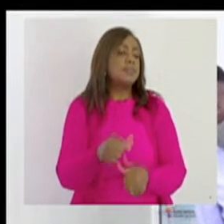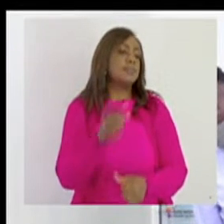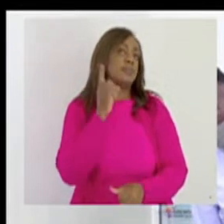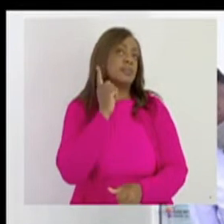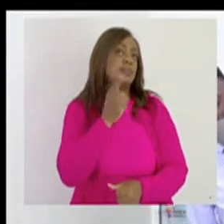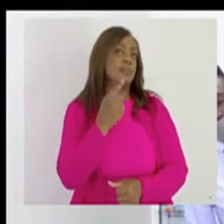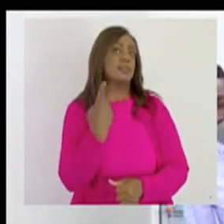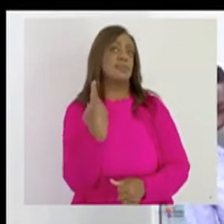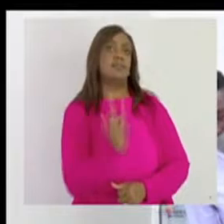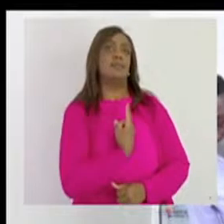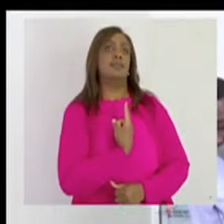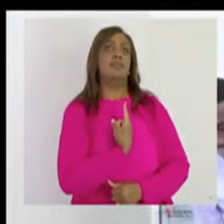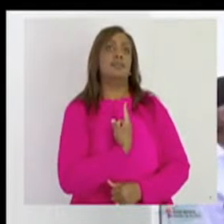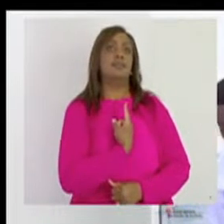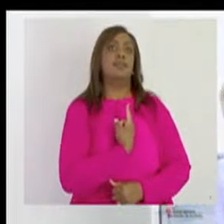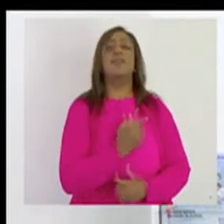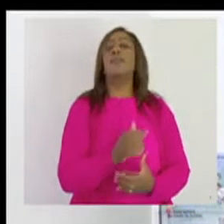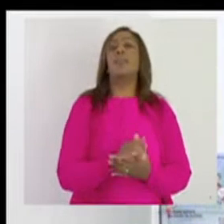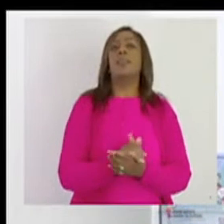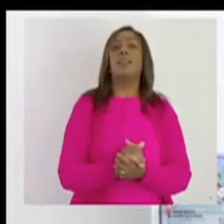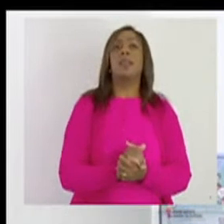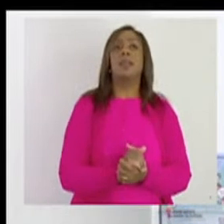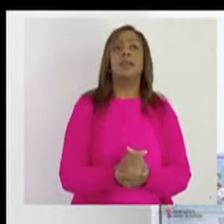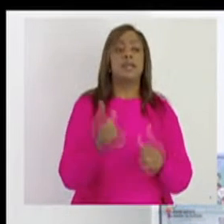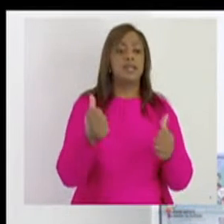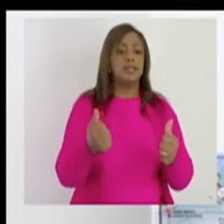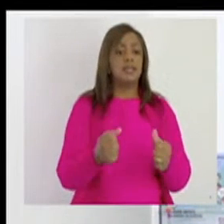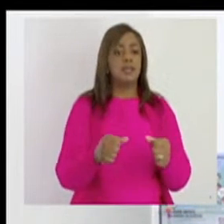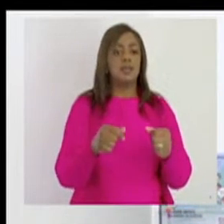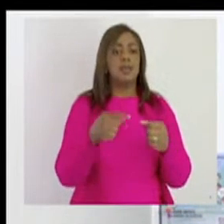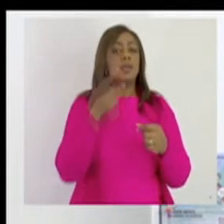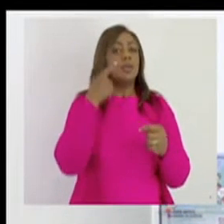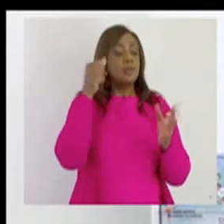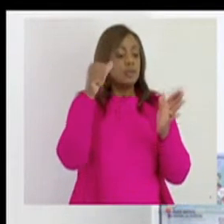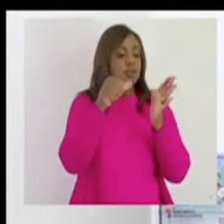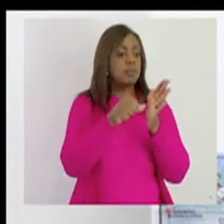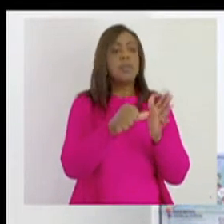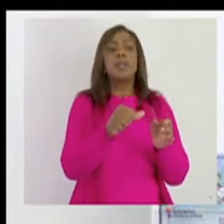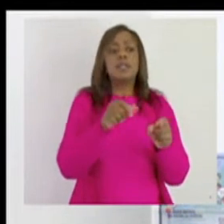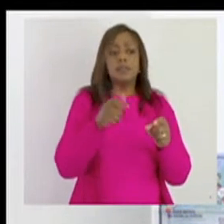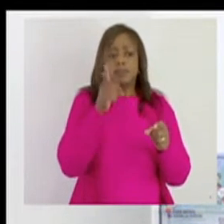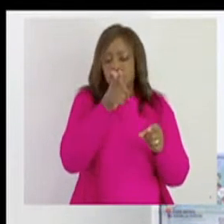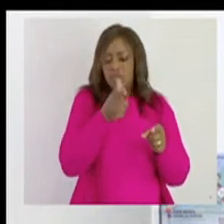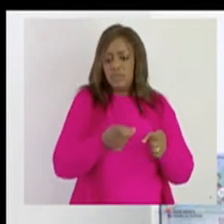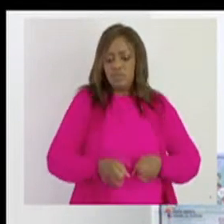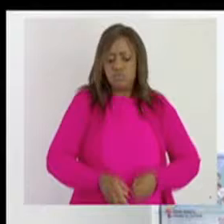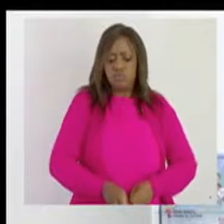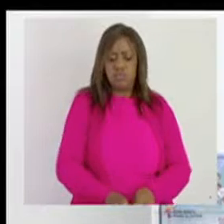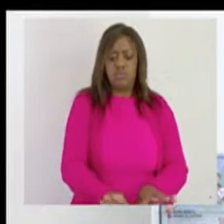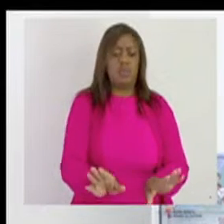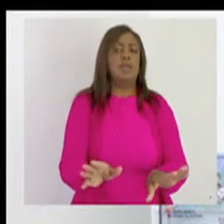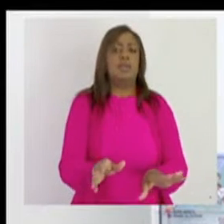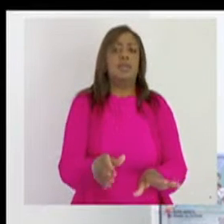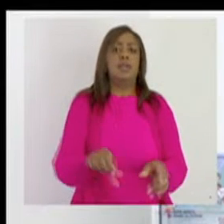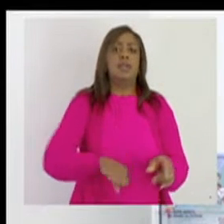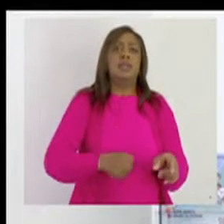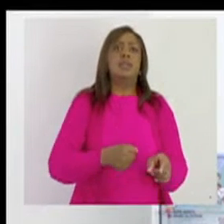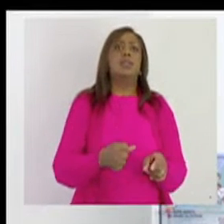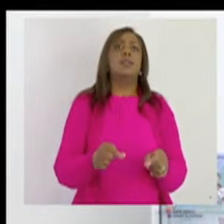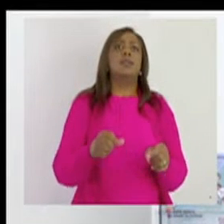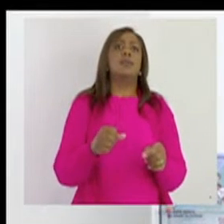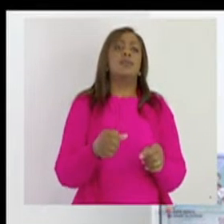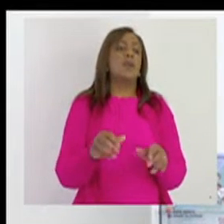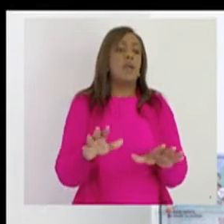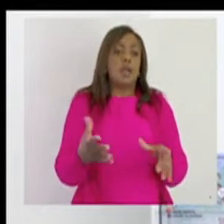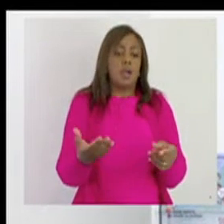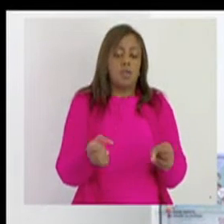and AIDS. Okay, and then we have also looked at what? Sexually transmitted diseases, or to say STDs, in terms of